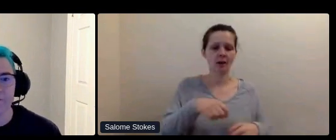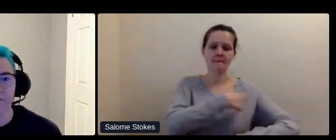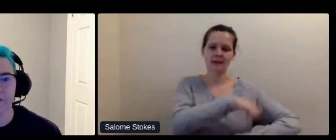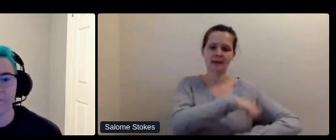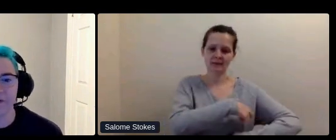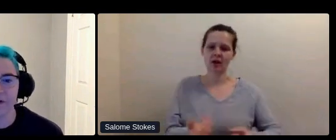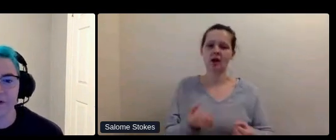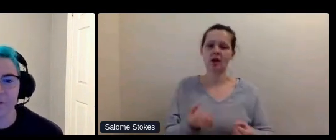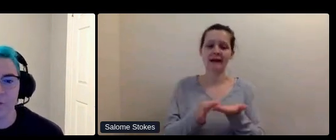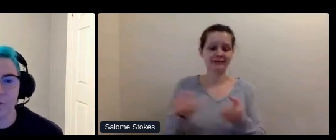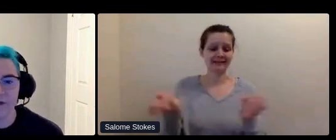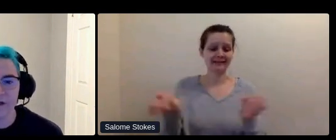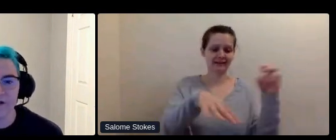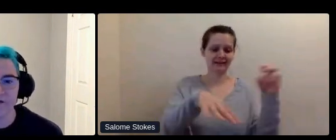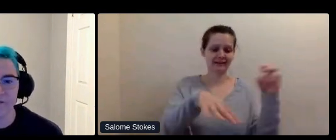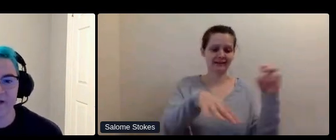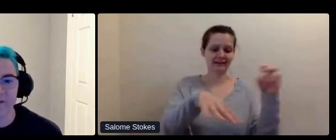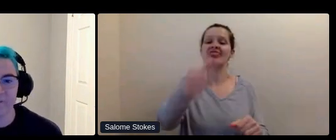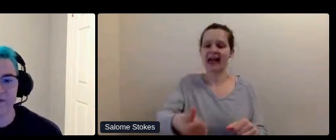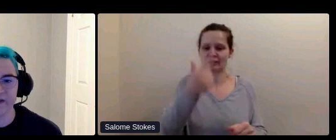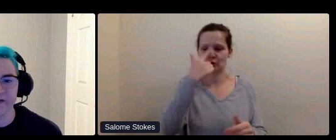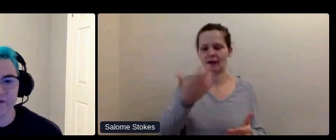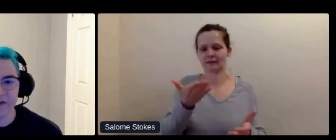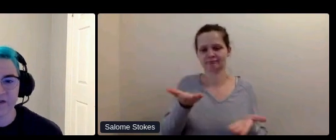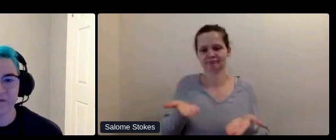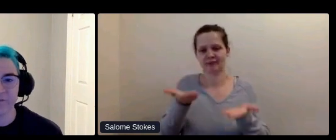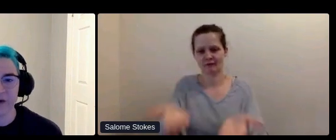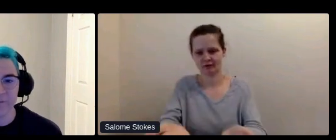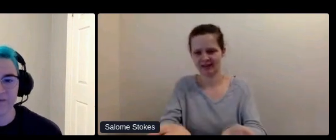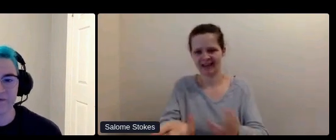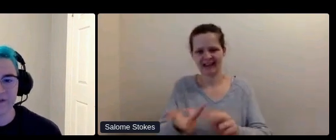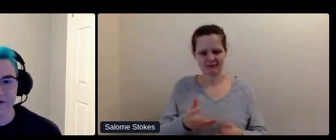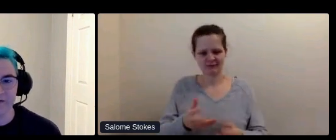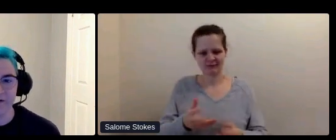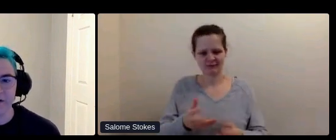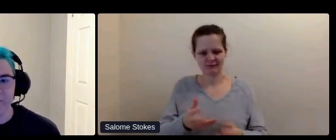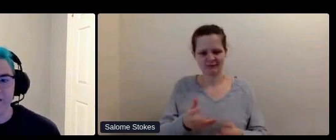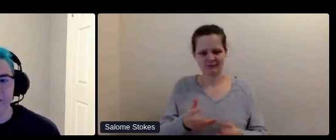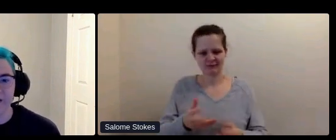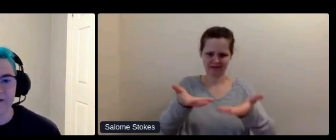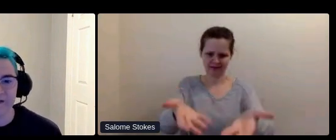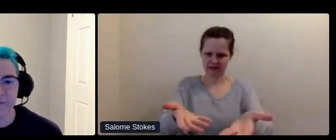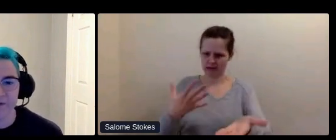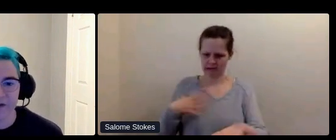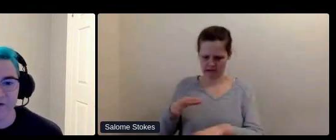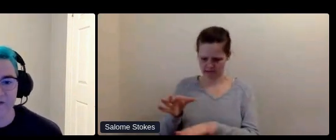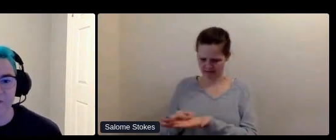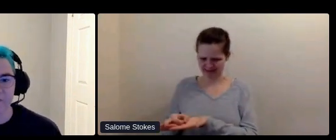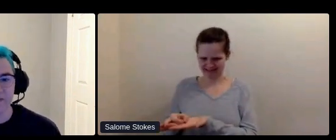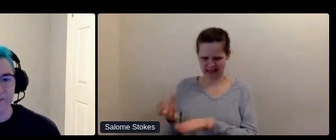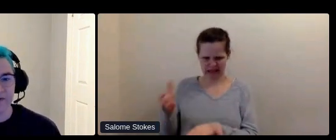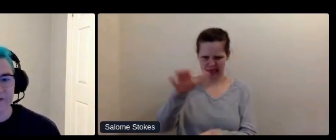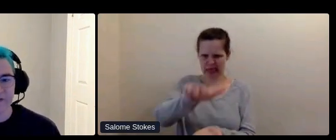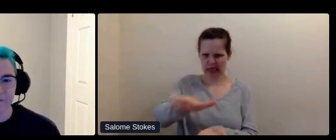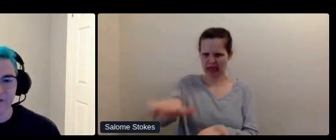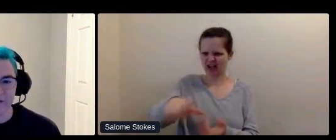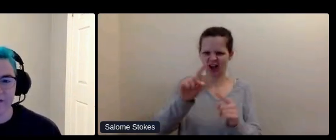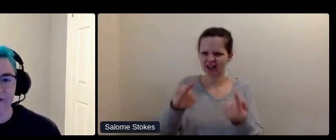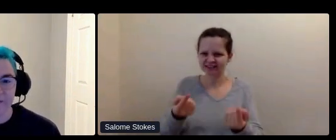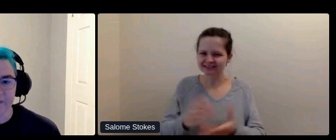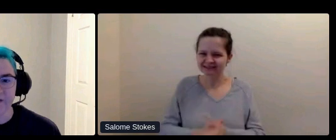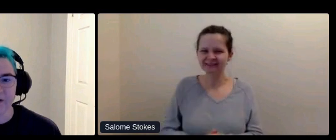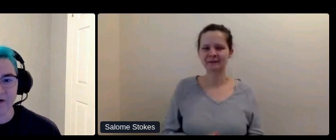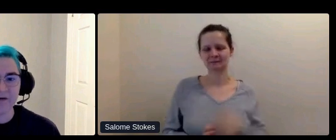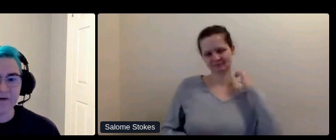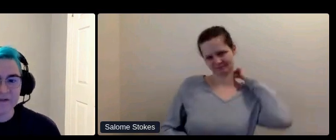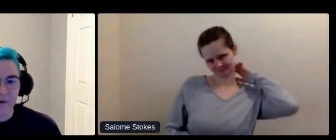So, working on a AAA game presents unique problems of scale. Maintaining accessibility across multidisciplinary